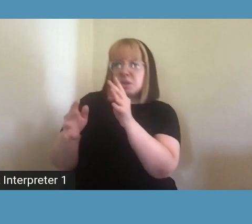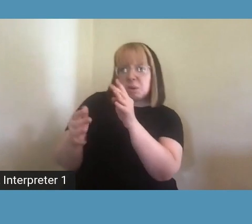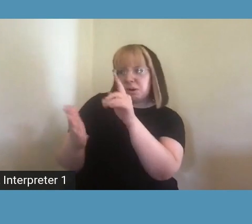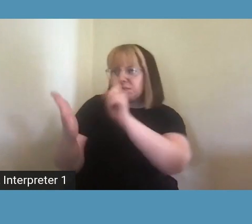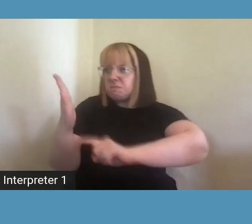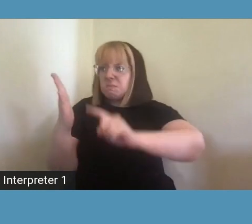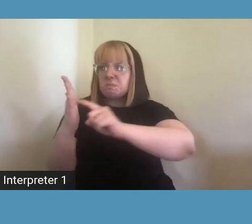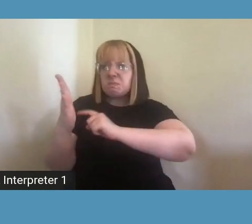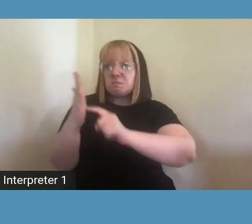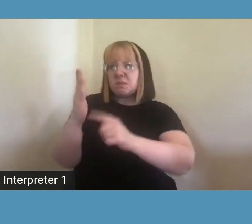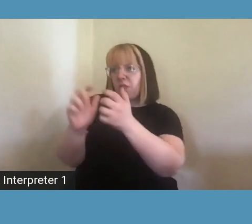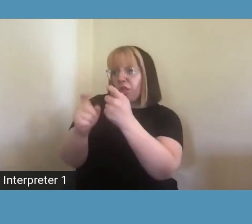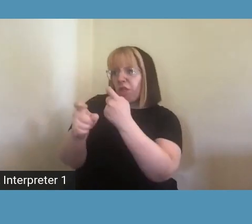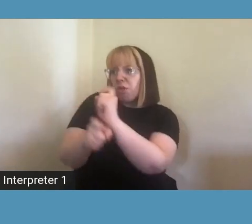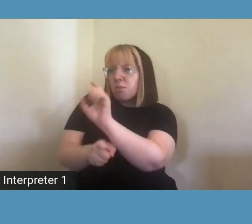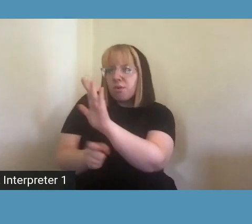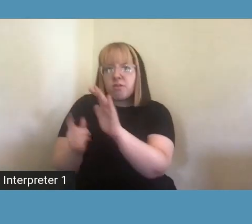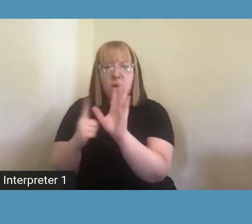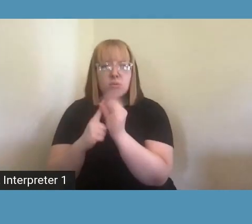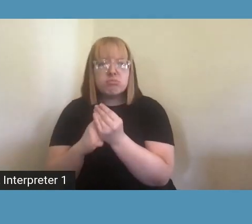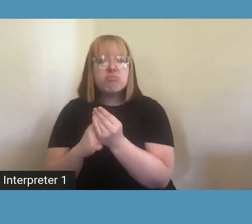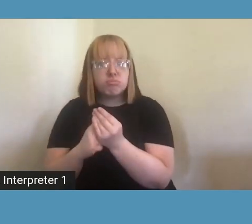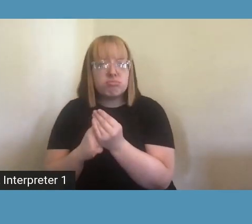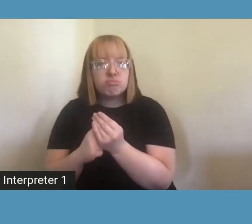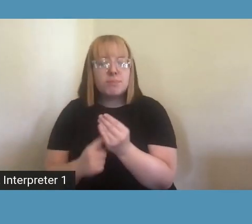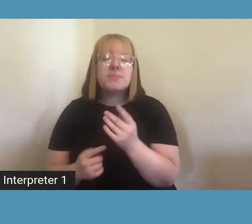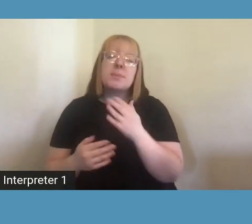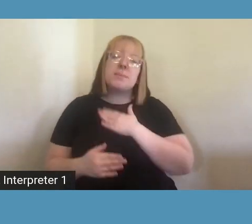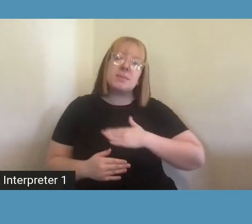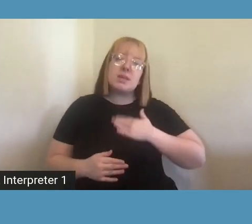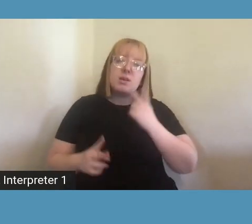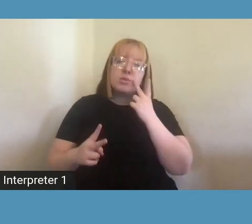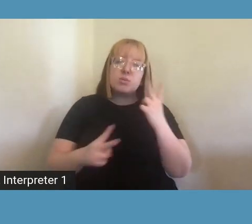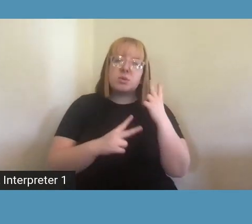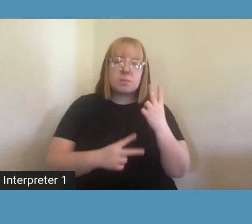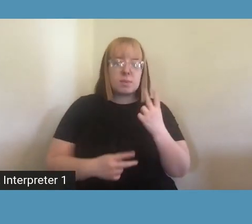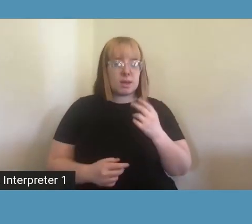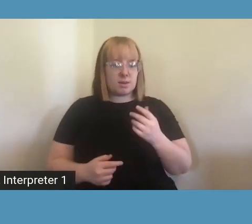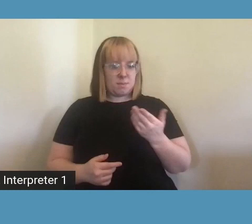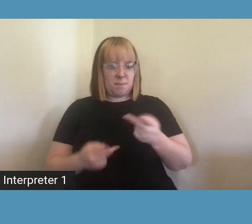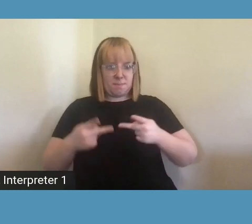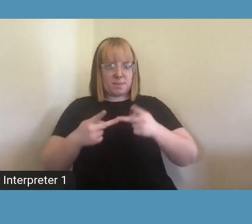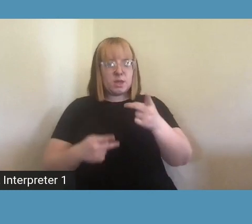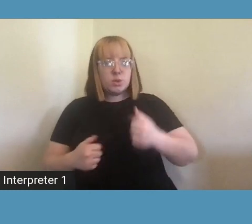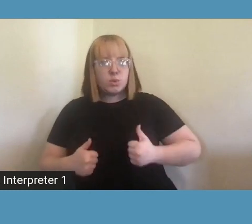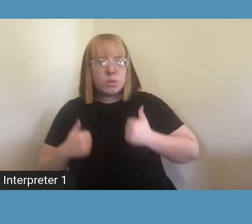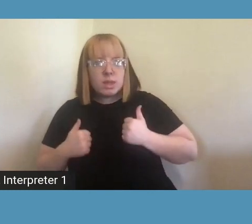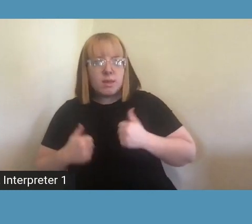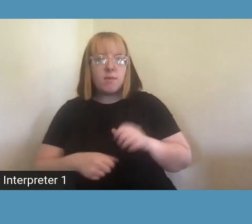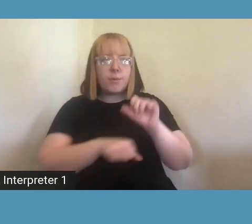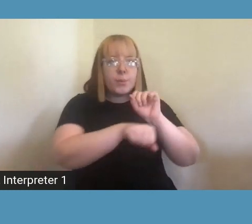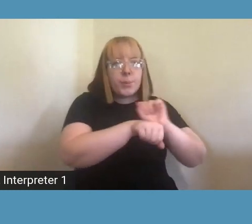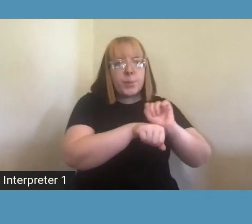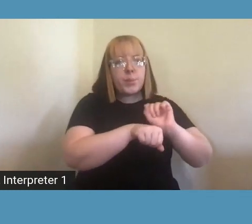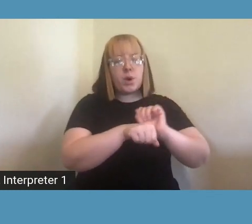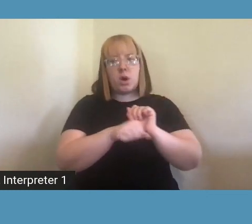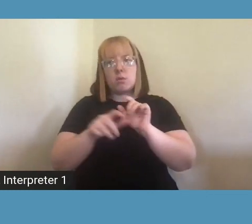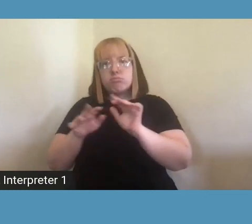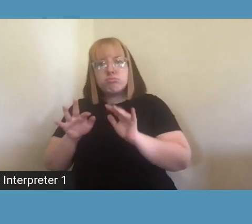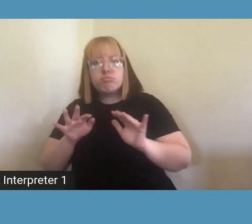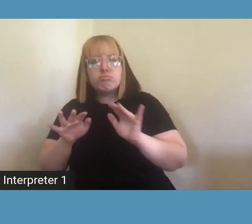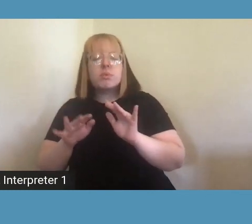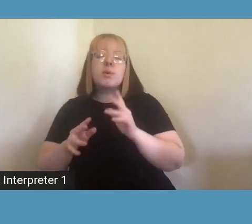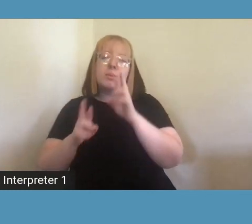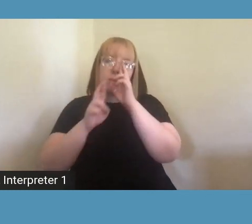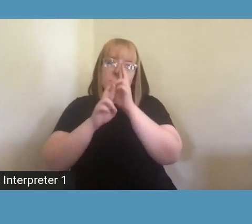United States and beyond. We ask that you reflect on the place where you reside and work, and to respect the diversity